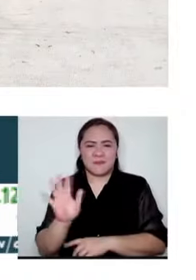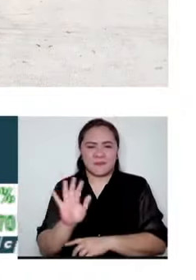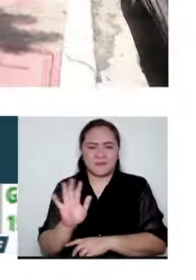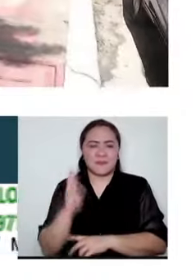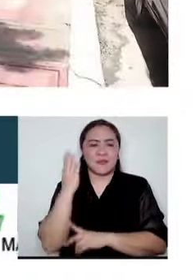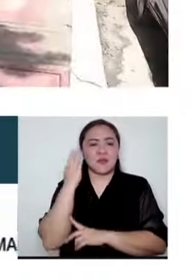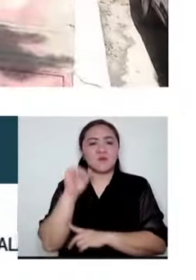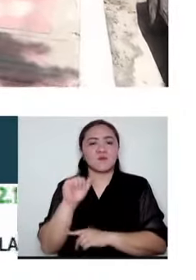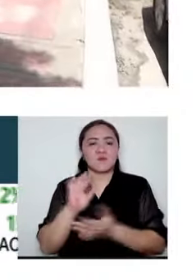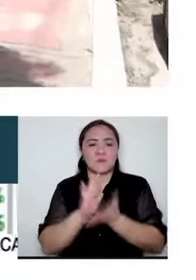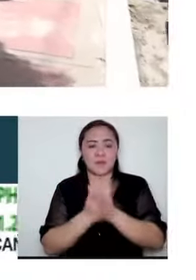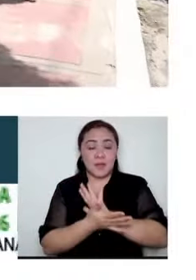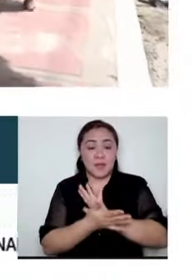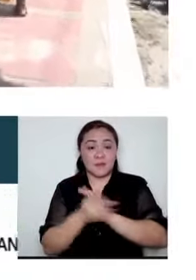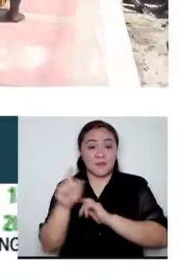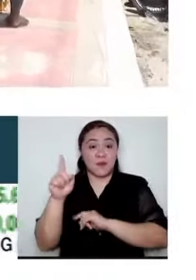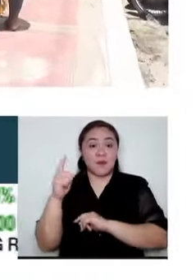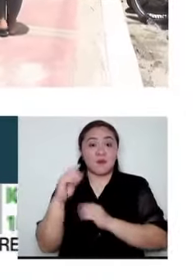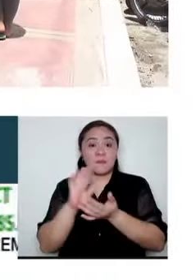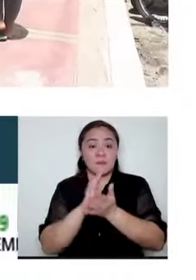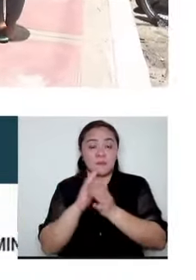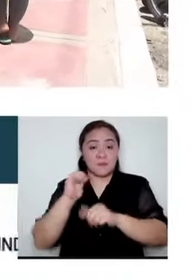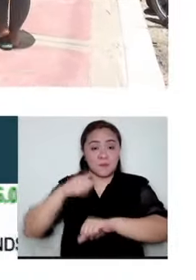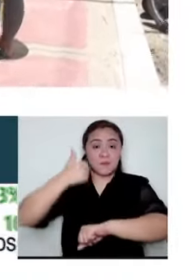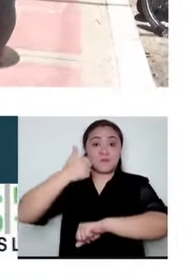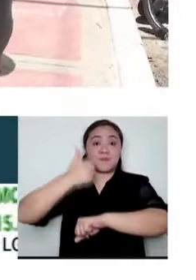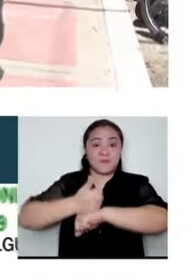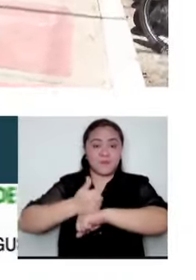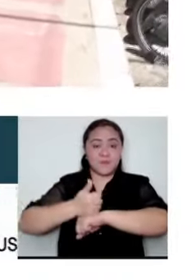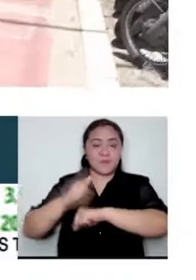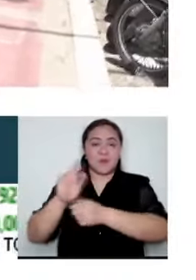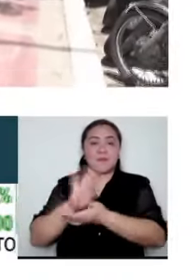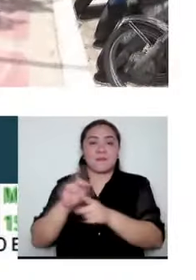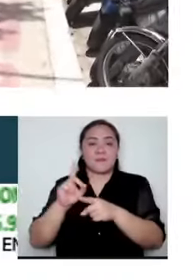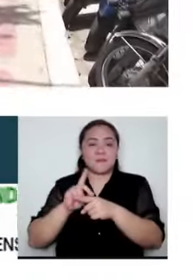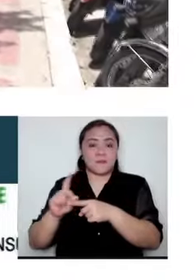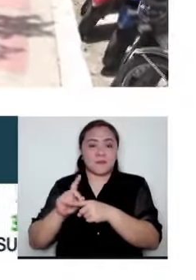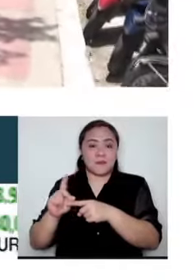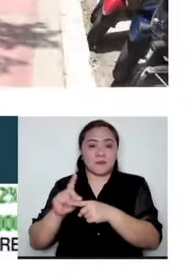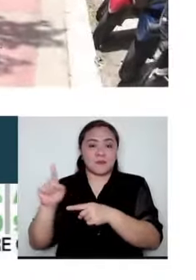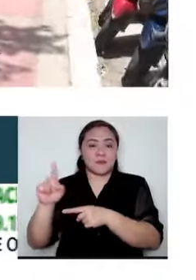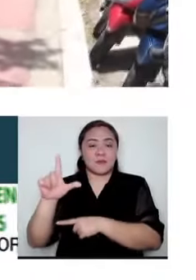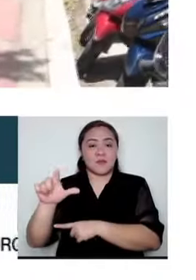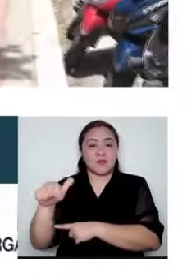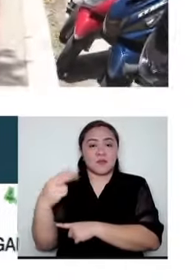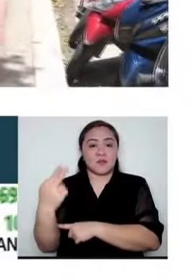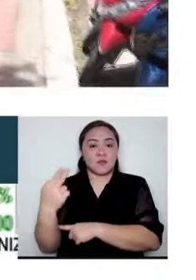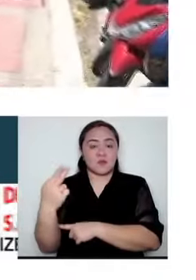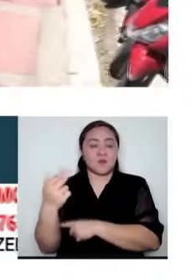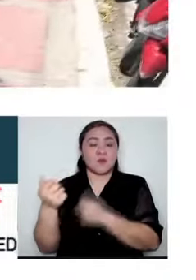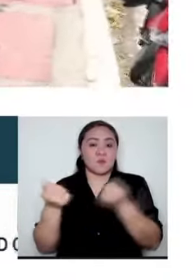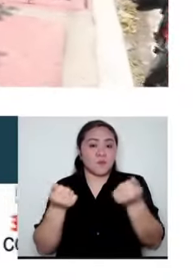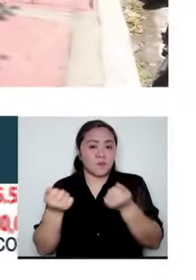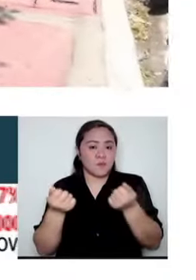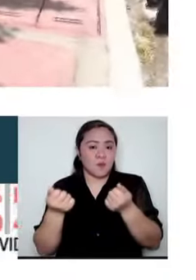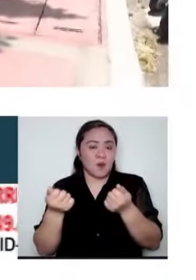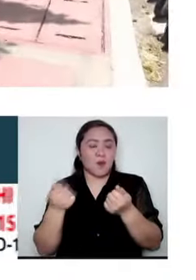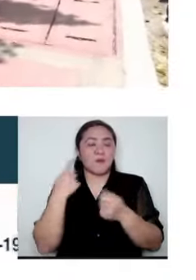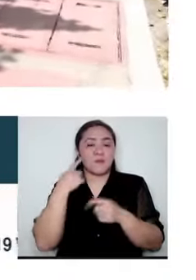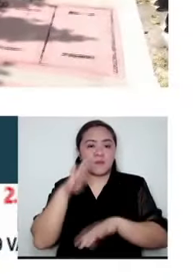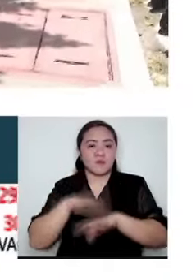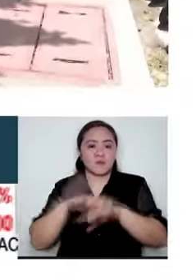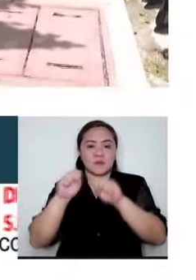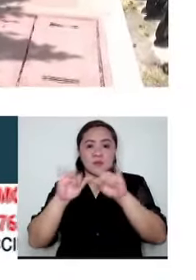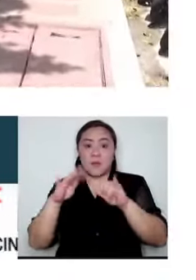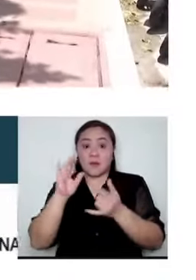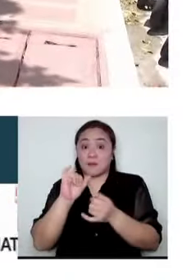It is the foundation of how discipline and the correct LGU systems can be put in place. Without that, magulo